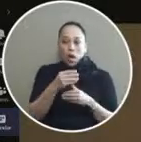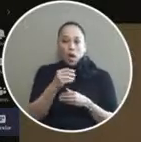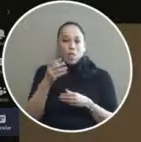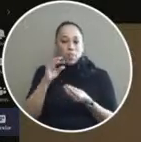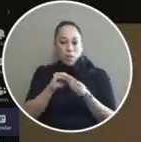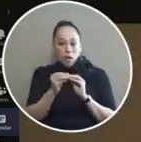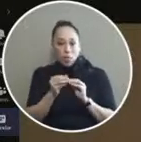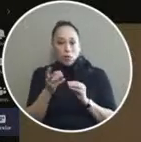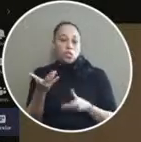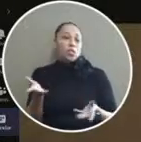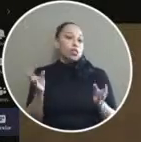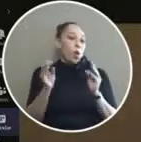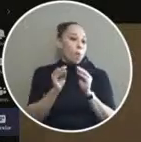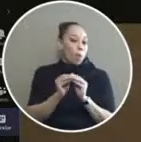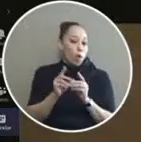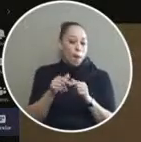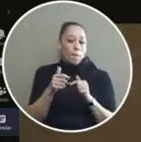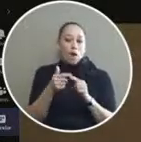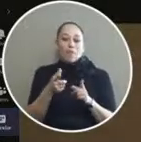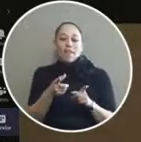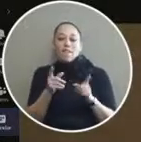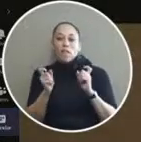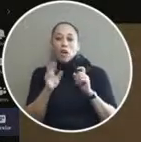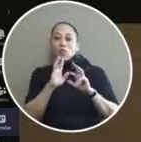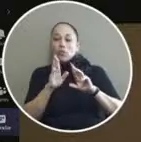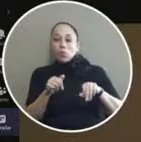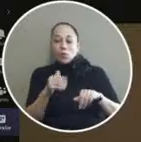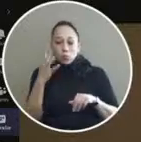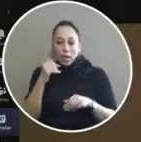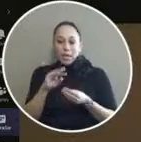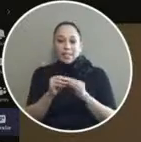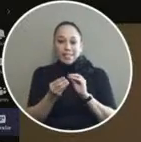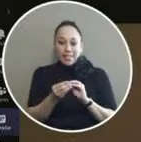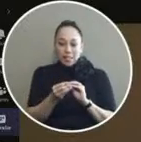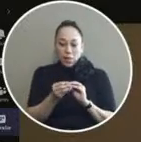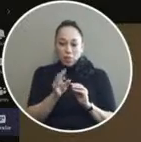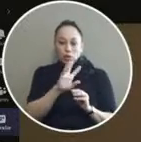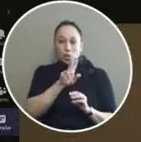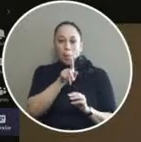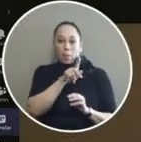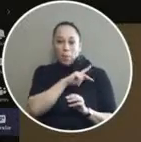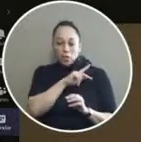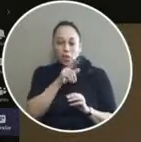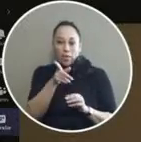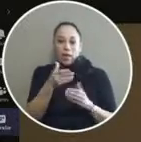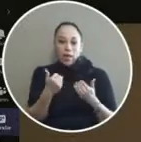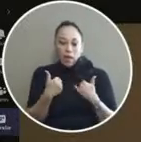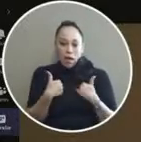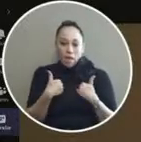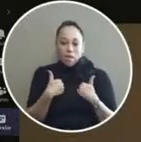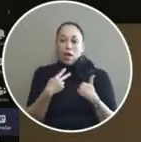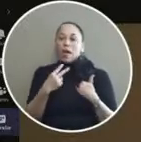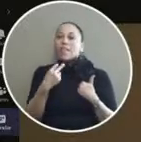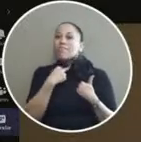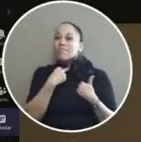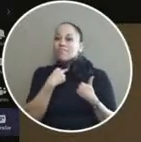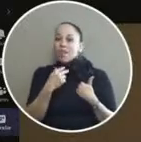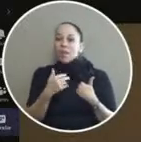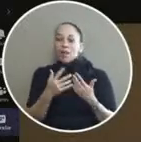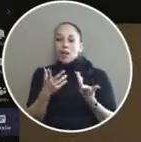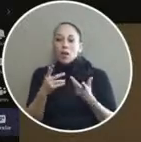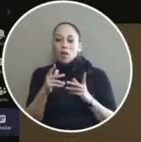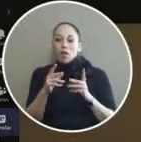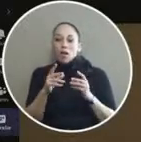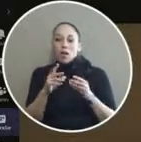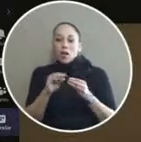of them so that there's more of a faster response because of the number of personnel that they have, or the lack of number of